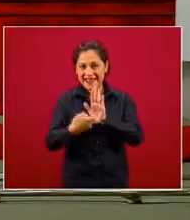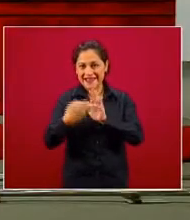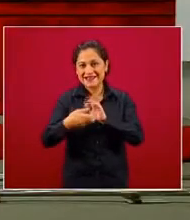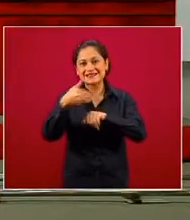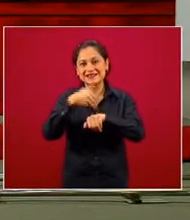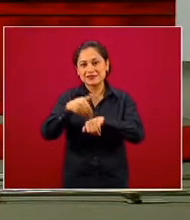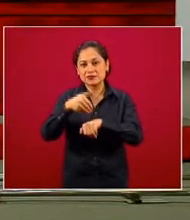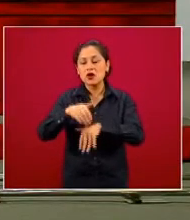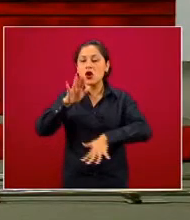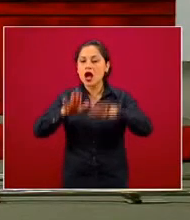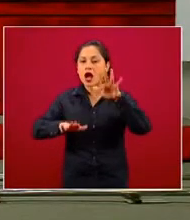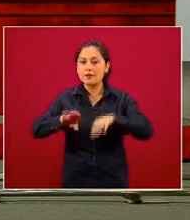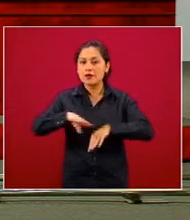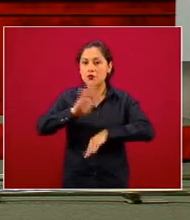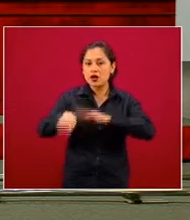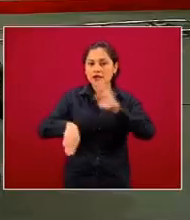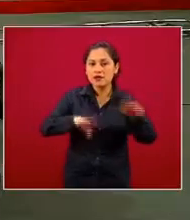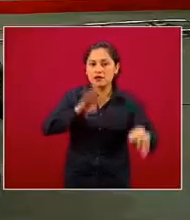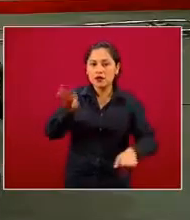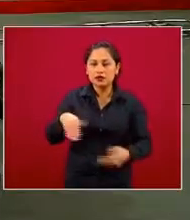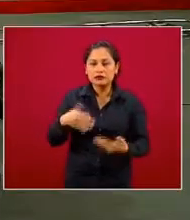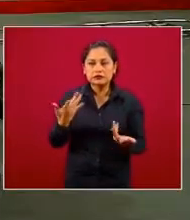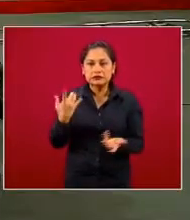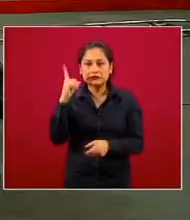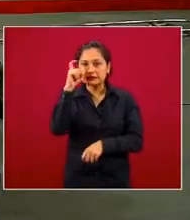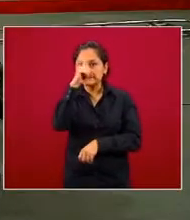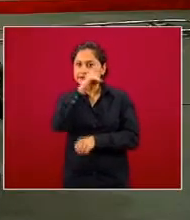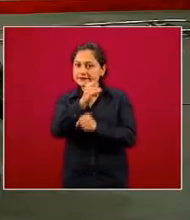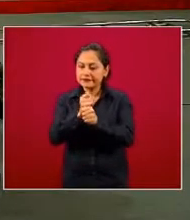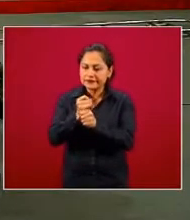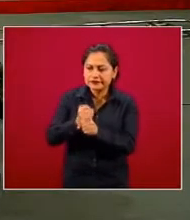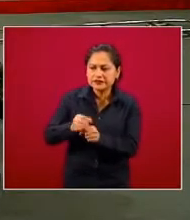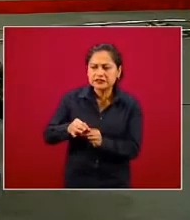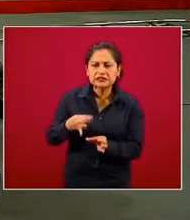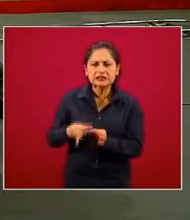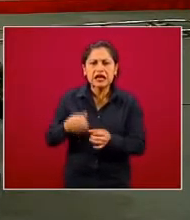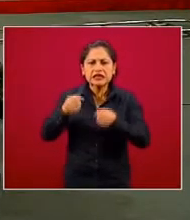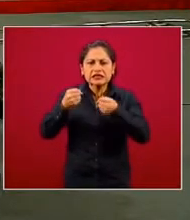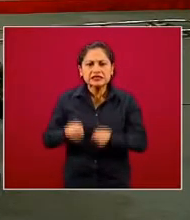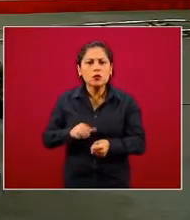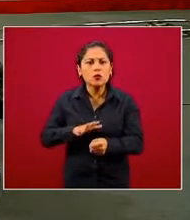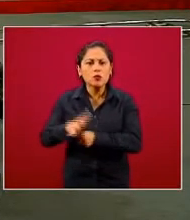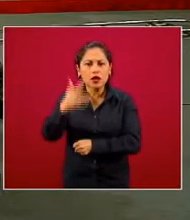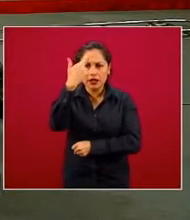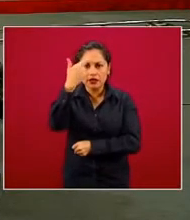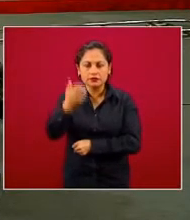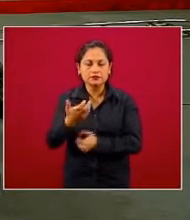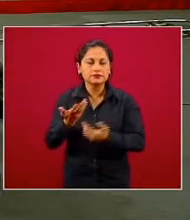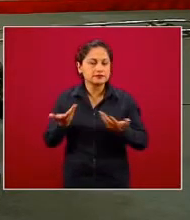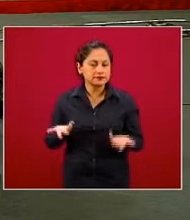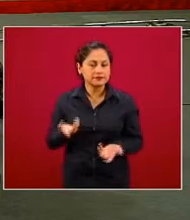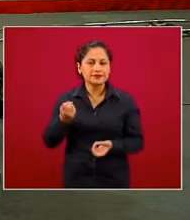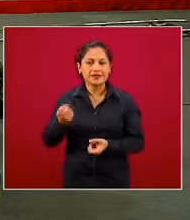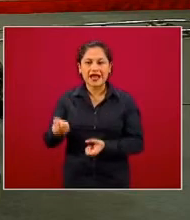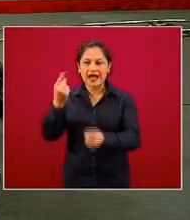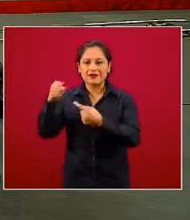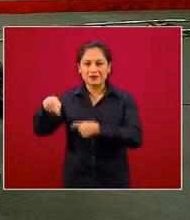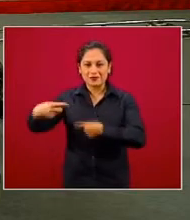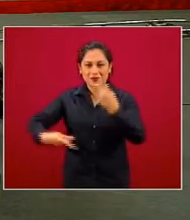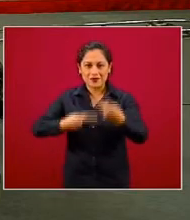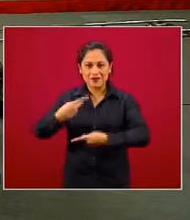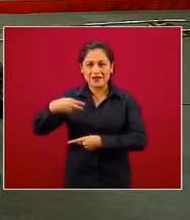little sidebar here. Let's talk about atypical pneumonia. Atypical pneumonia is a